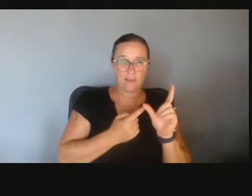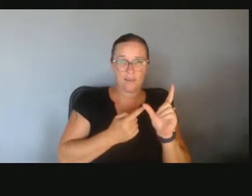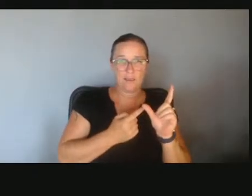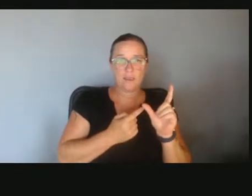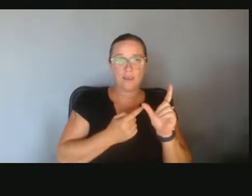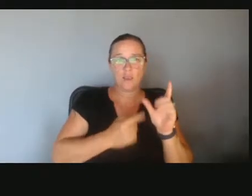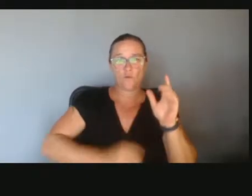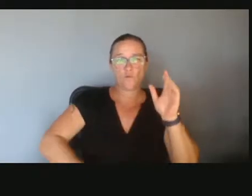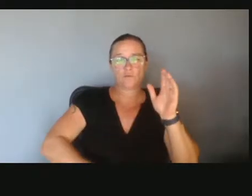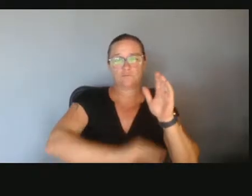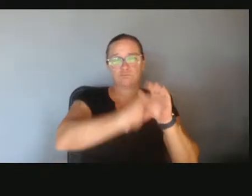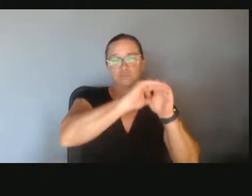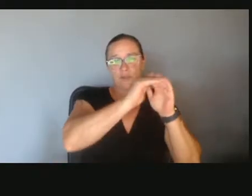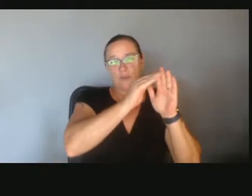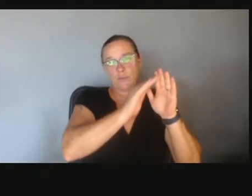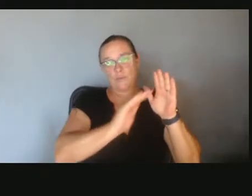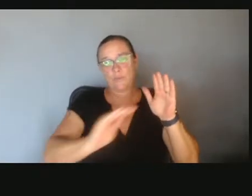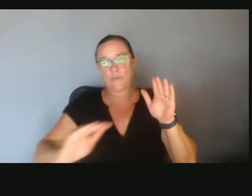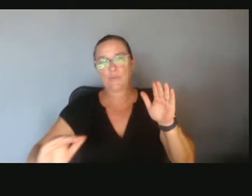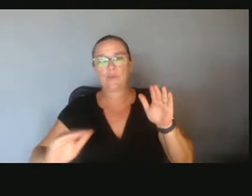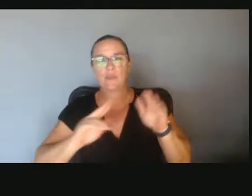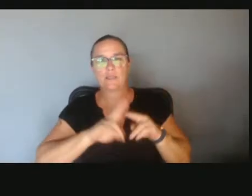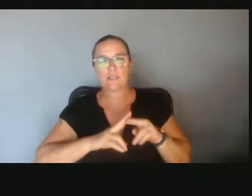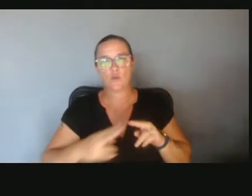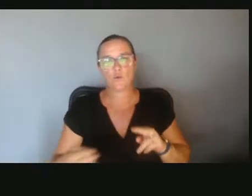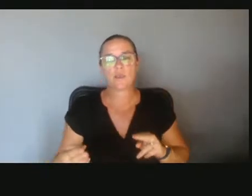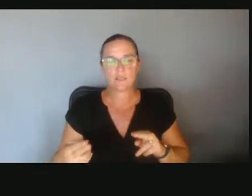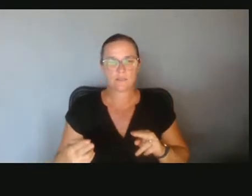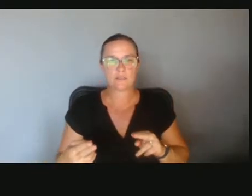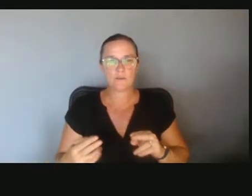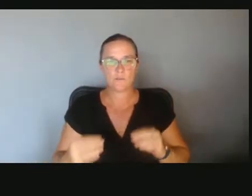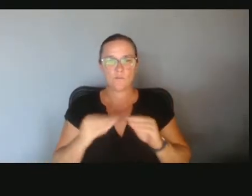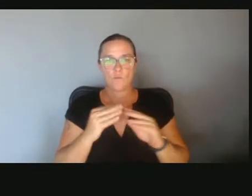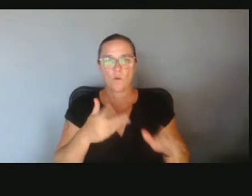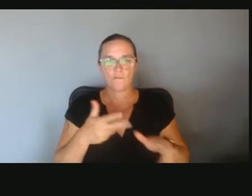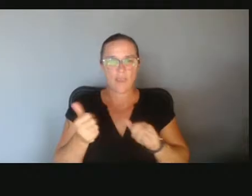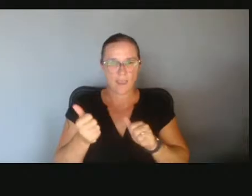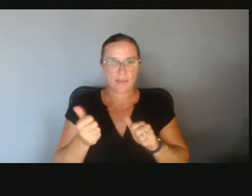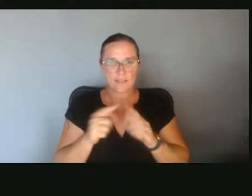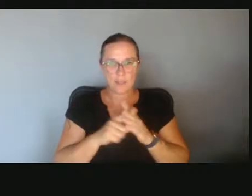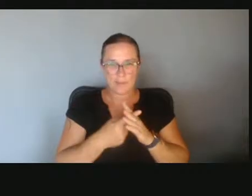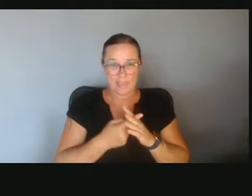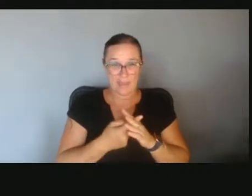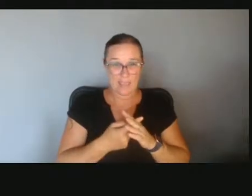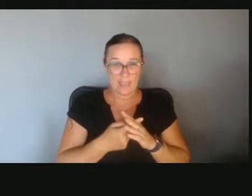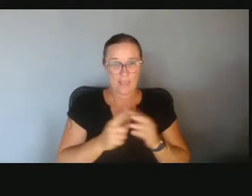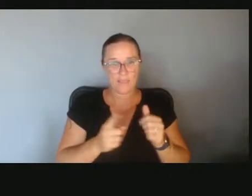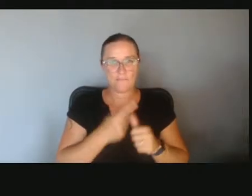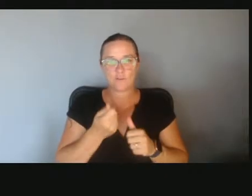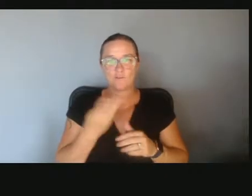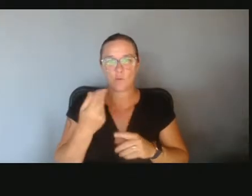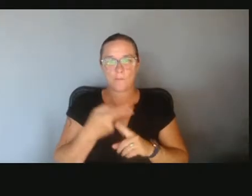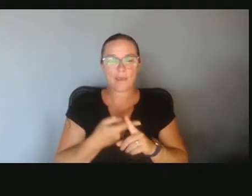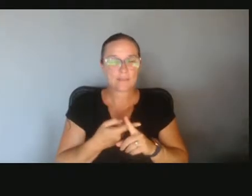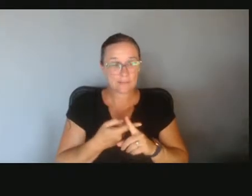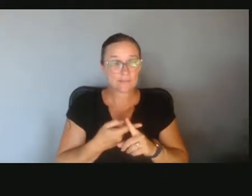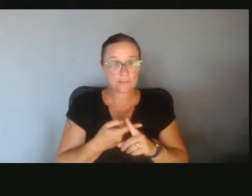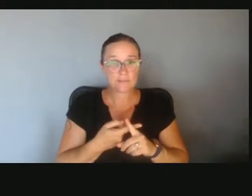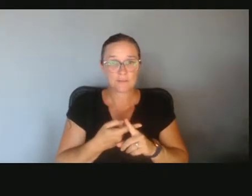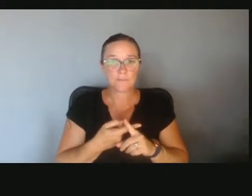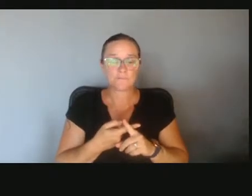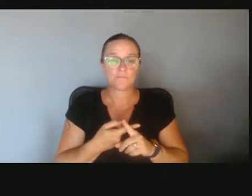threshold here has decreased more quickly at the start, in the first few months of eruption, that since then we've been at